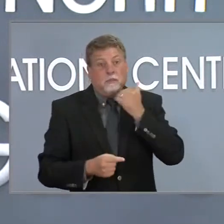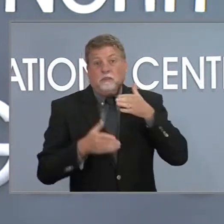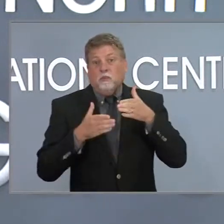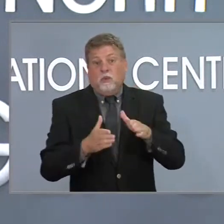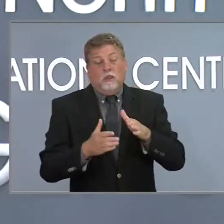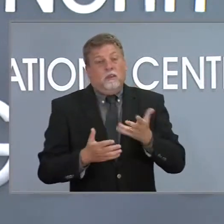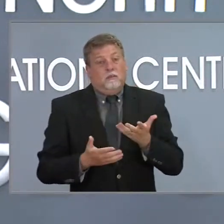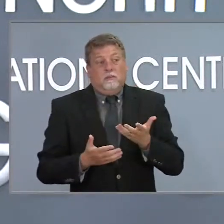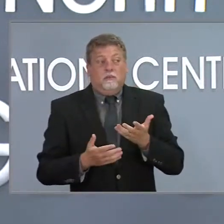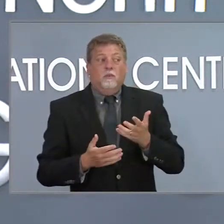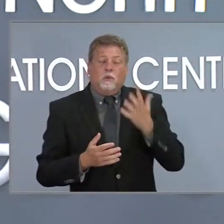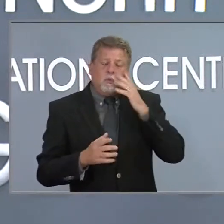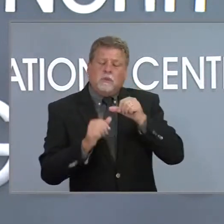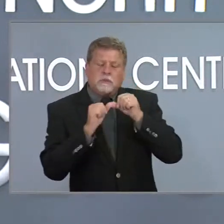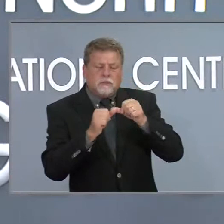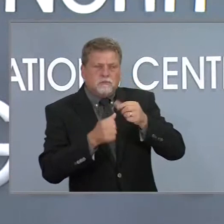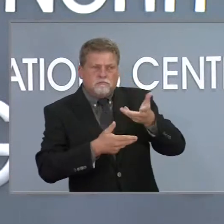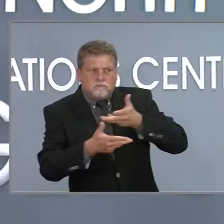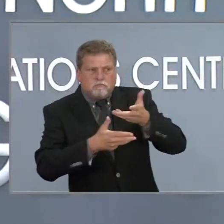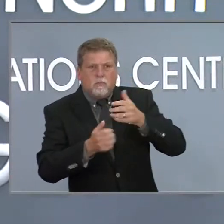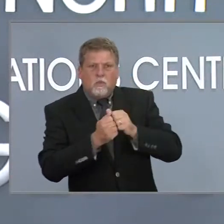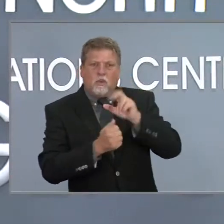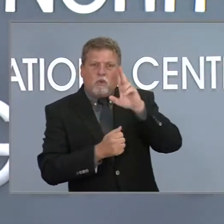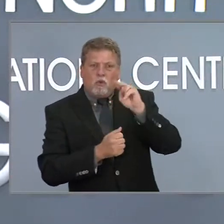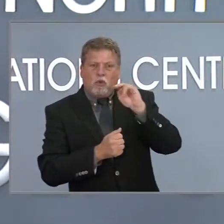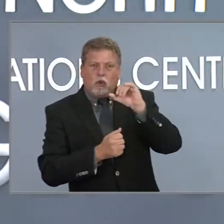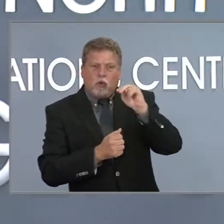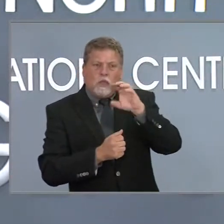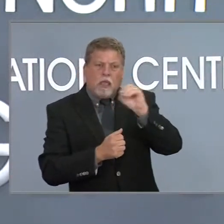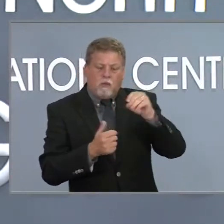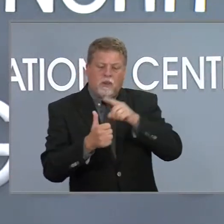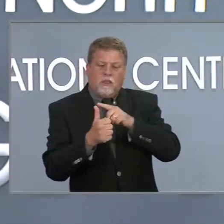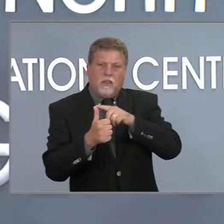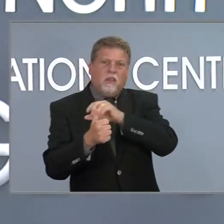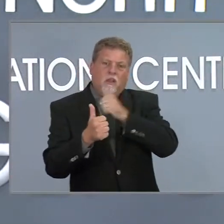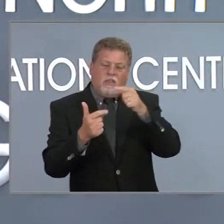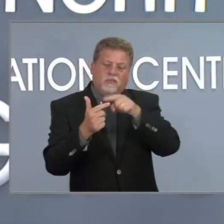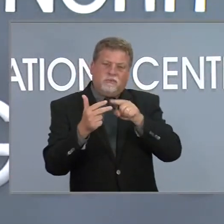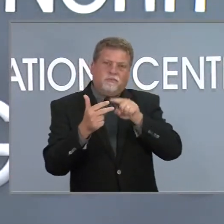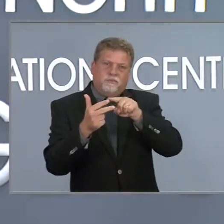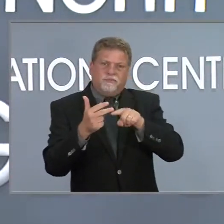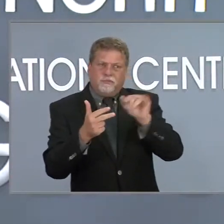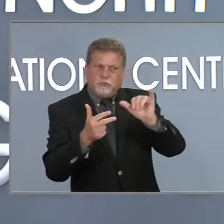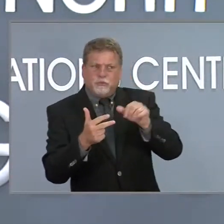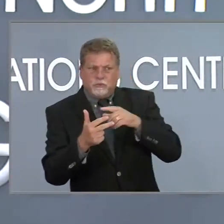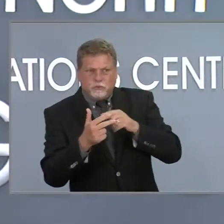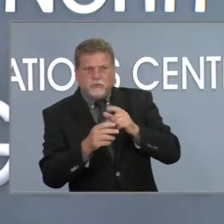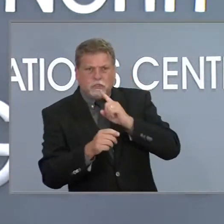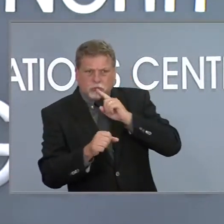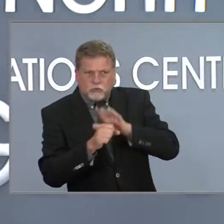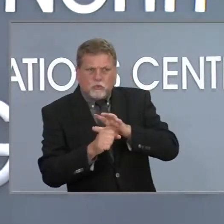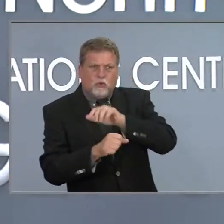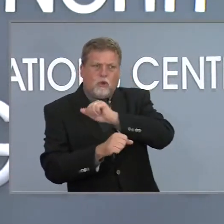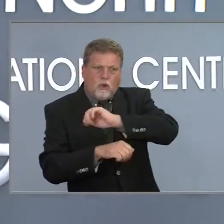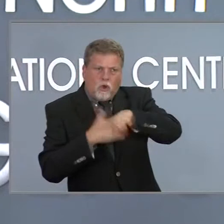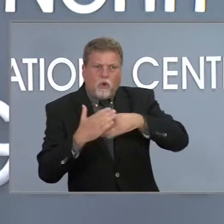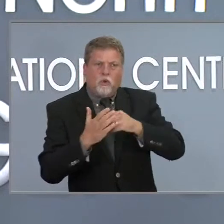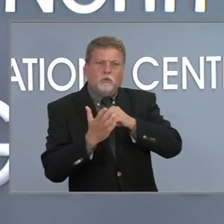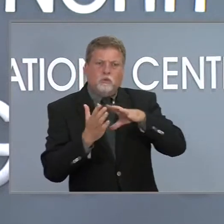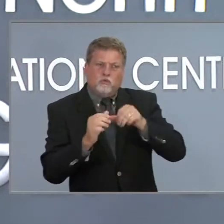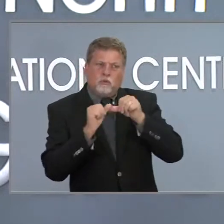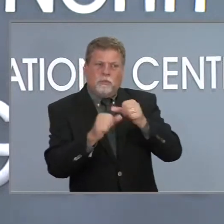effective. And we'll continue working with Union County and other counties to make sure students are as safe as possible.